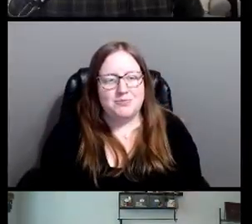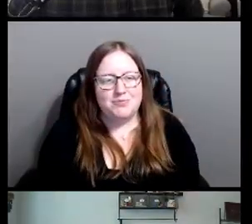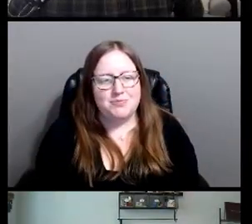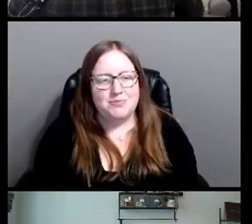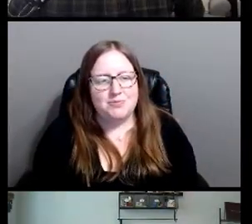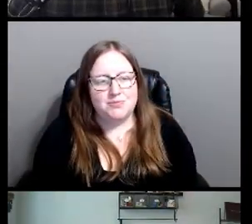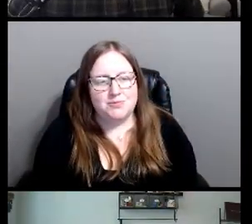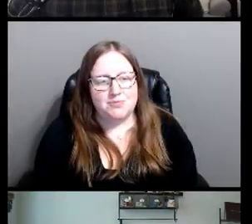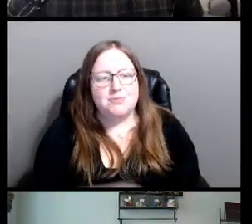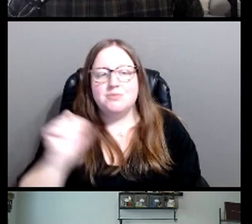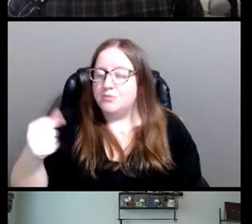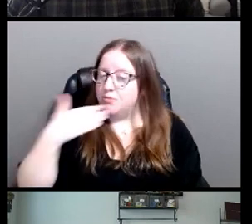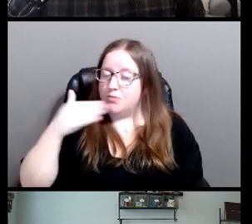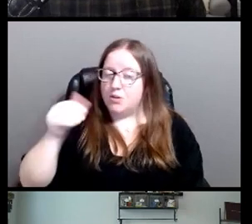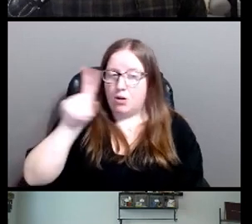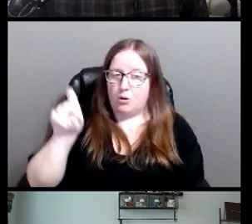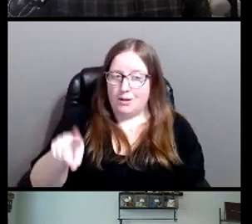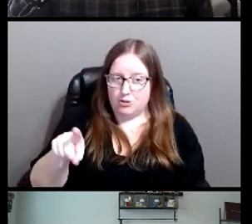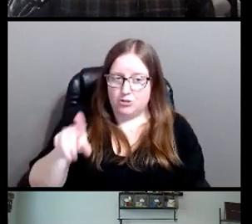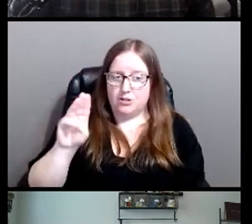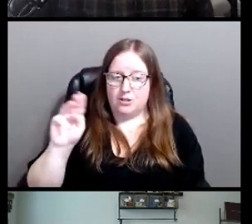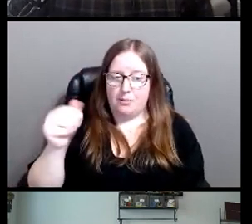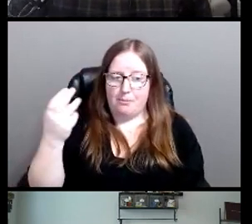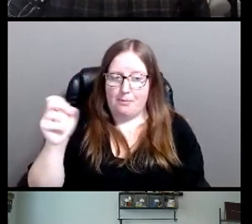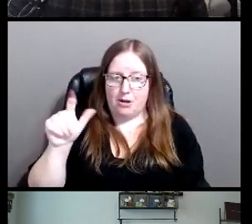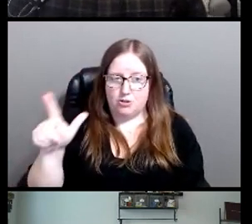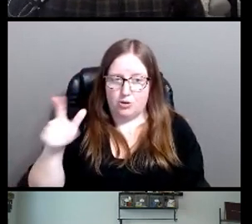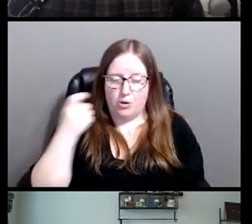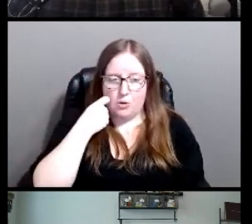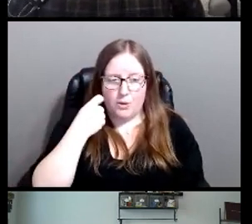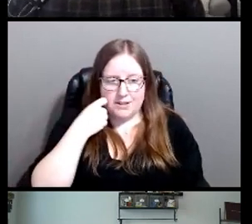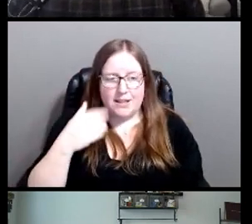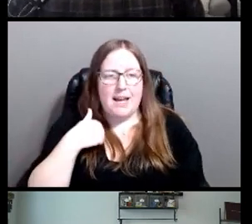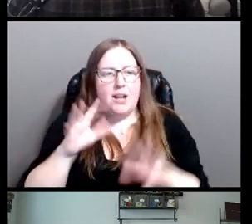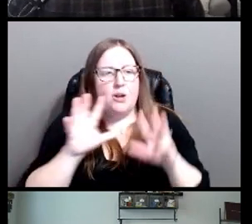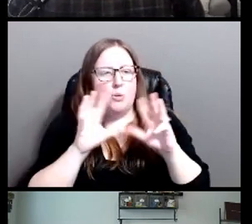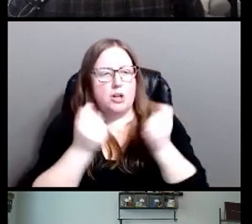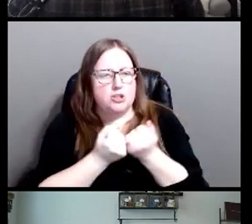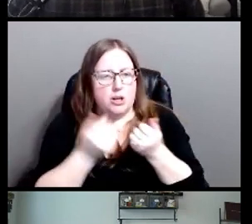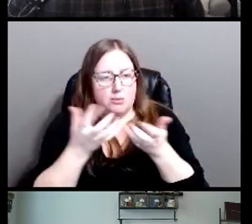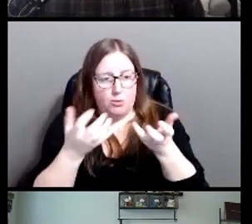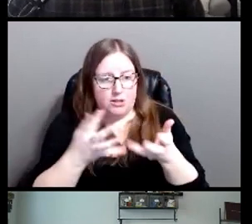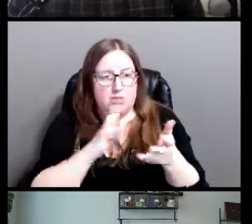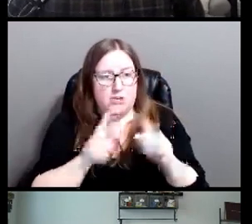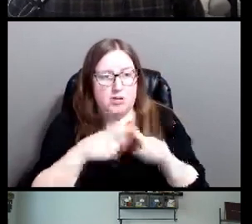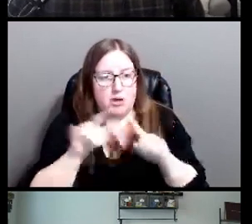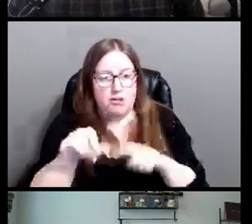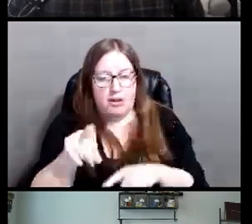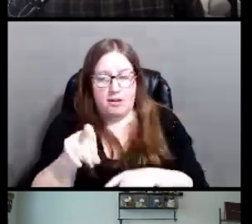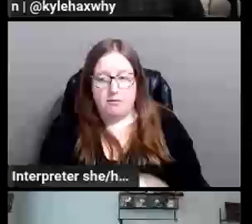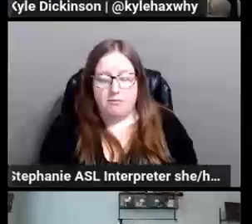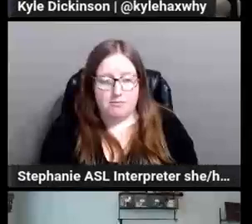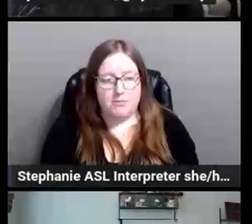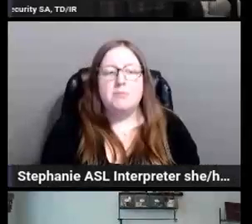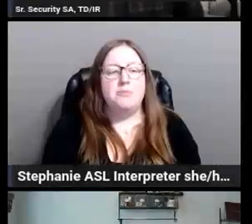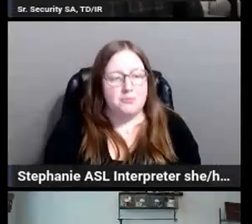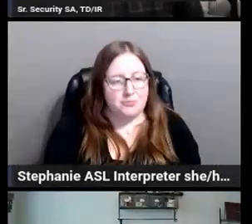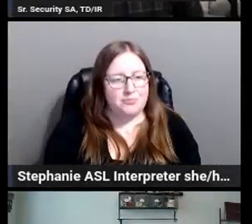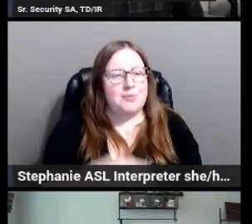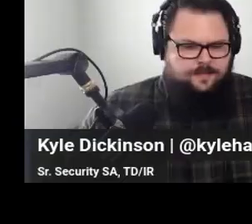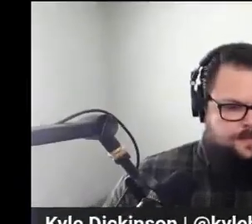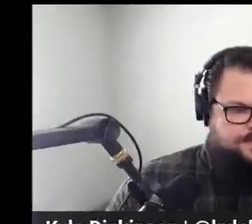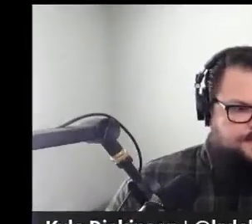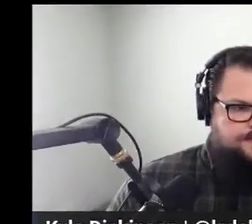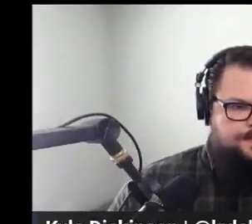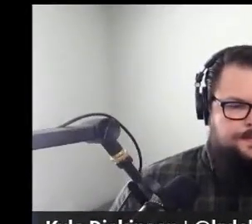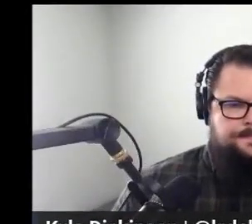Yeah, that's a great question. Marshall actually put together just recently a workshop. I don't know, Marshall, you want to talk about that? Yeah, so there's two different things that